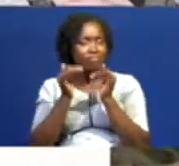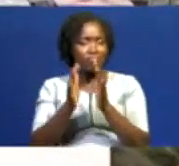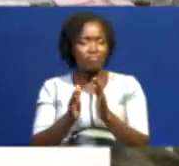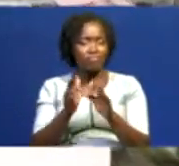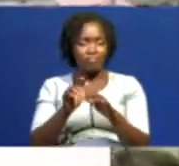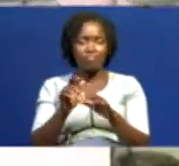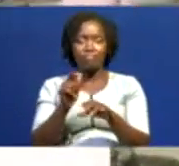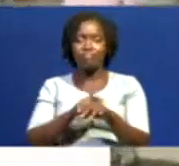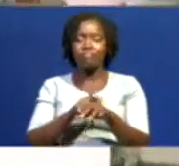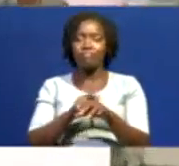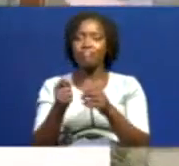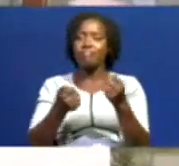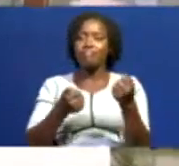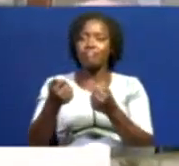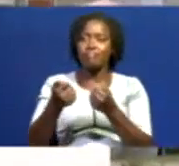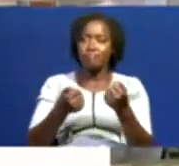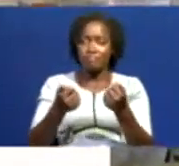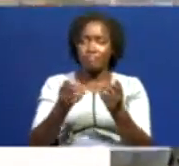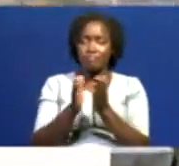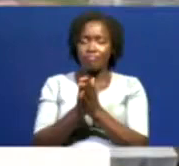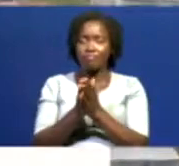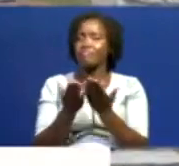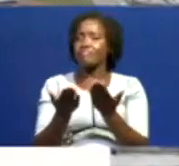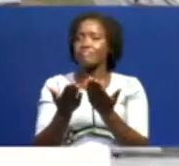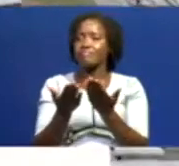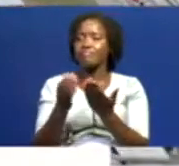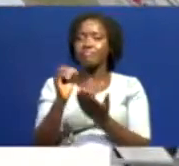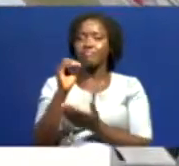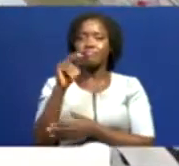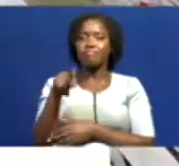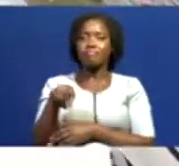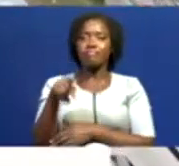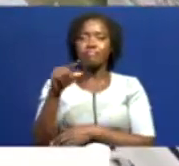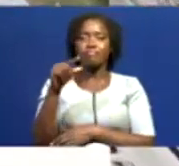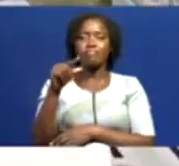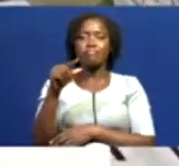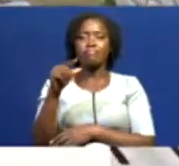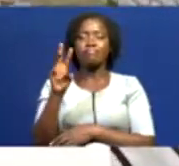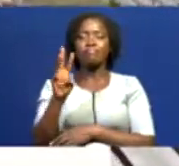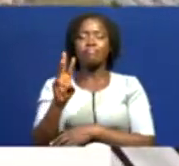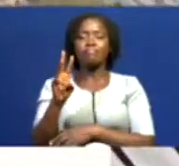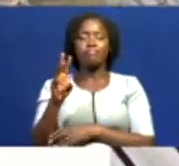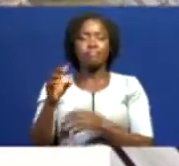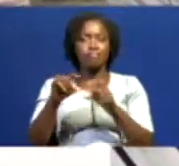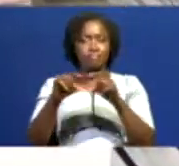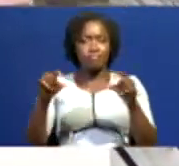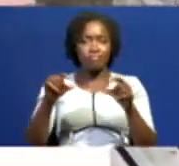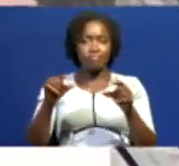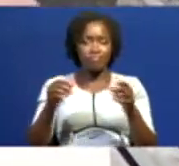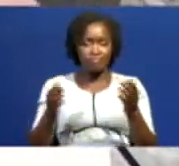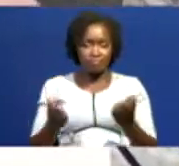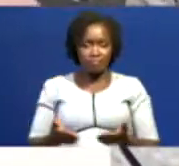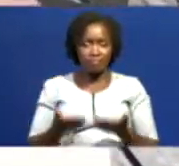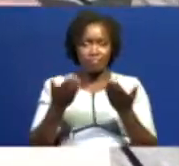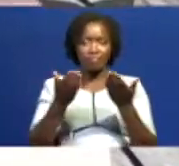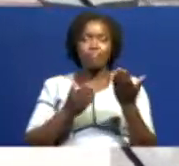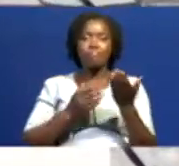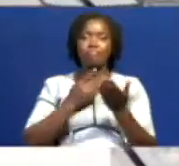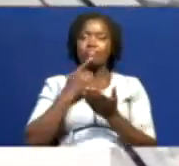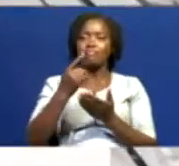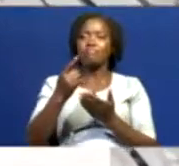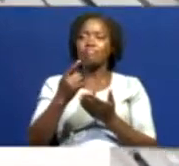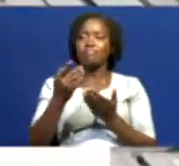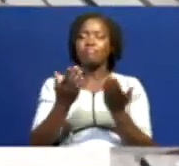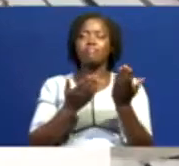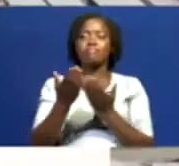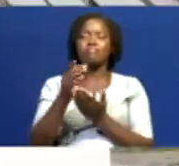banking on security brought about by its overhead OPGW cable to woo investors, assuring them of guaranteed service